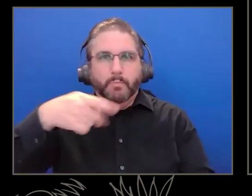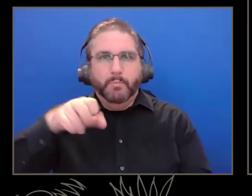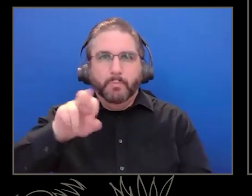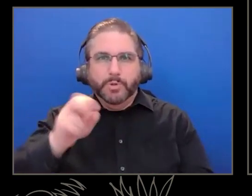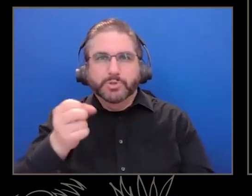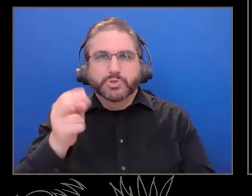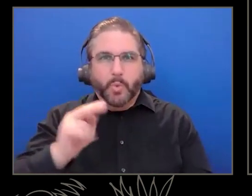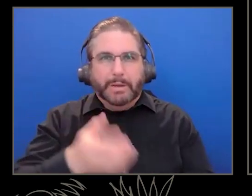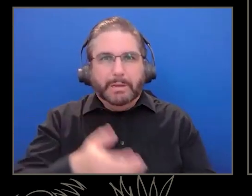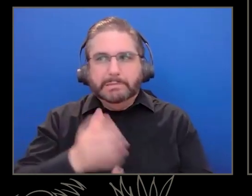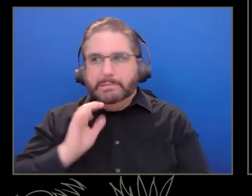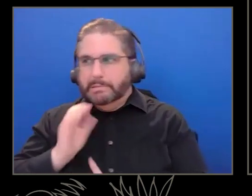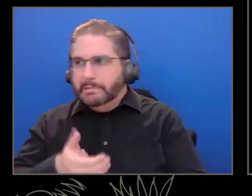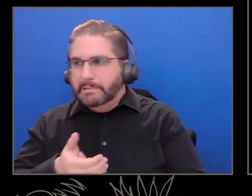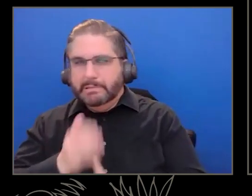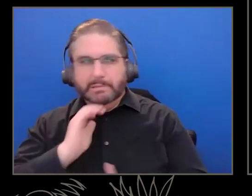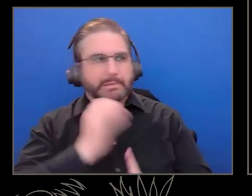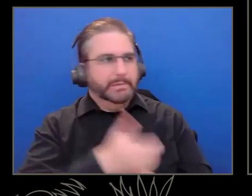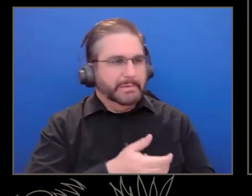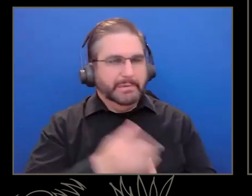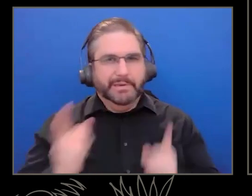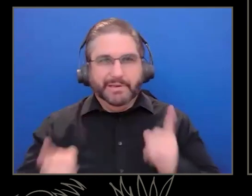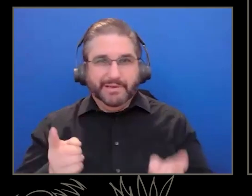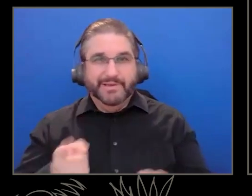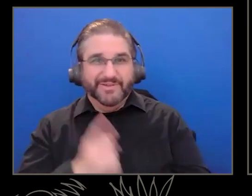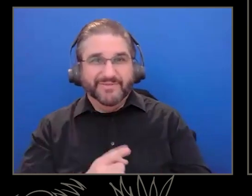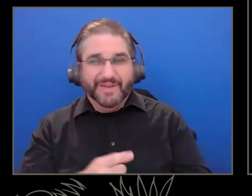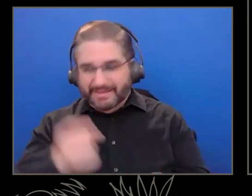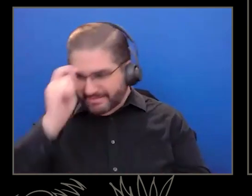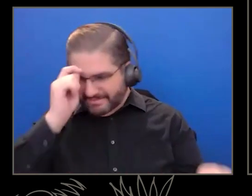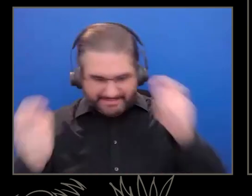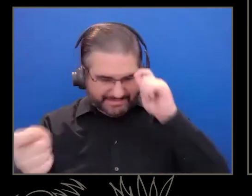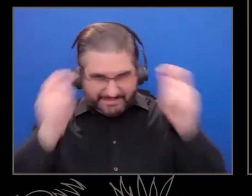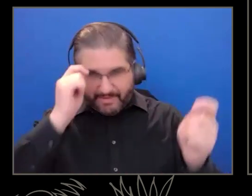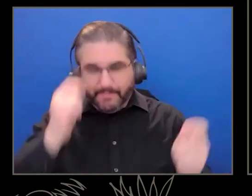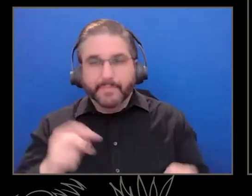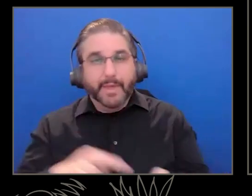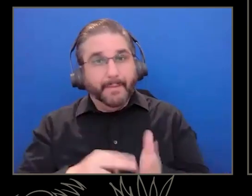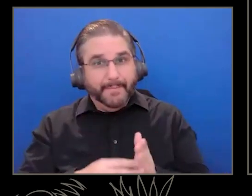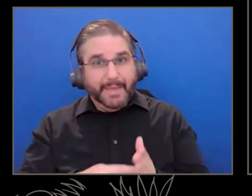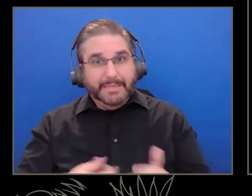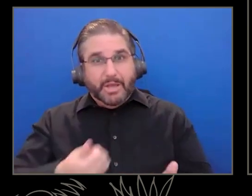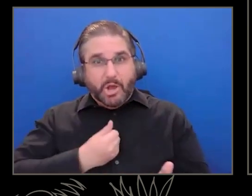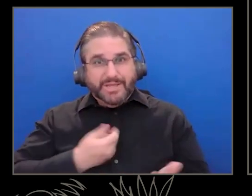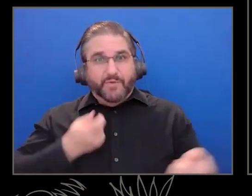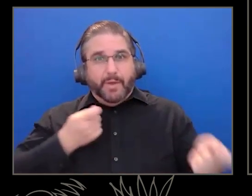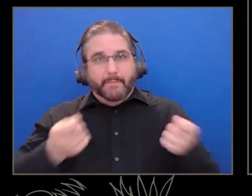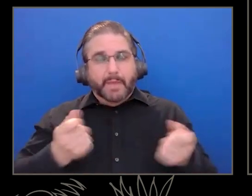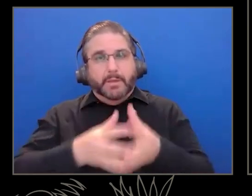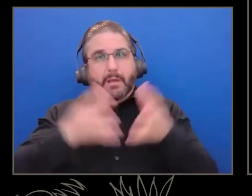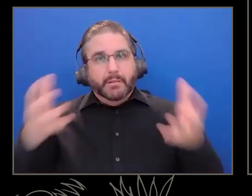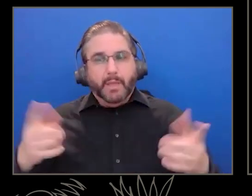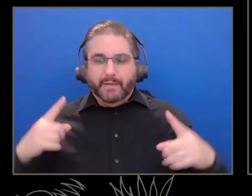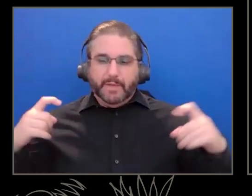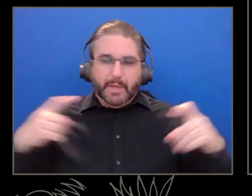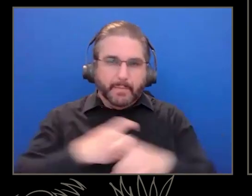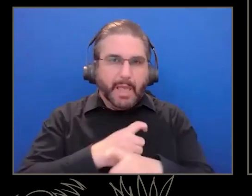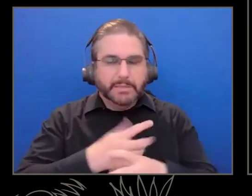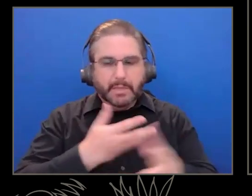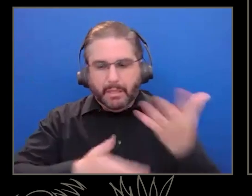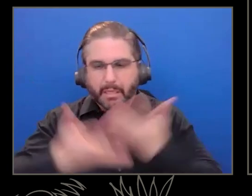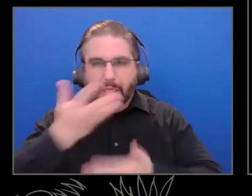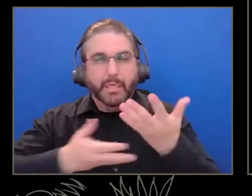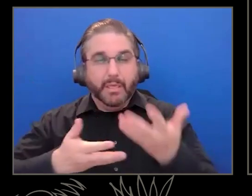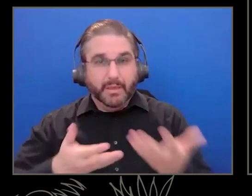all the while managing a lot of complexity and hassle ourselves. Actually, this couple of components